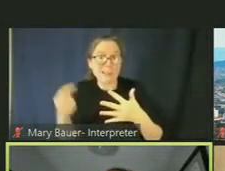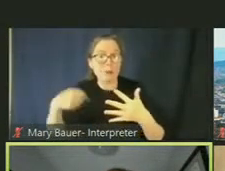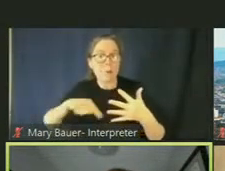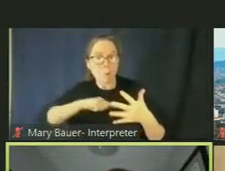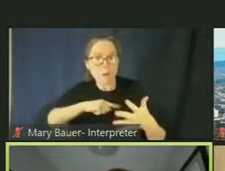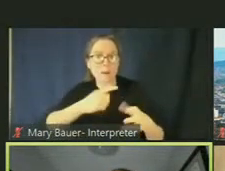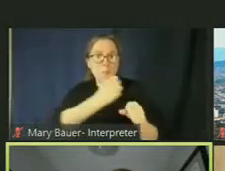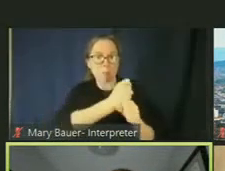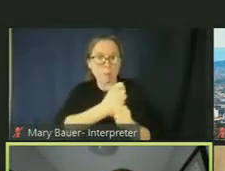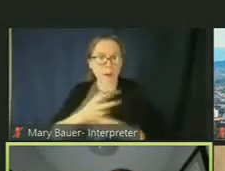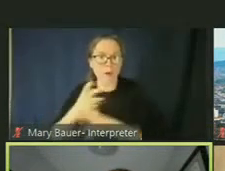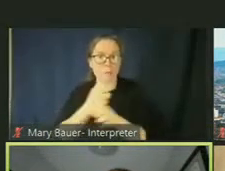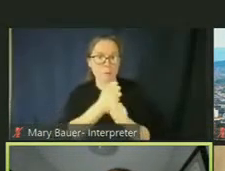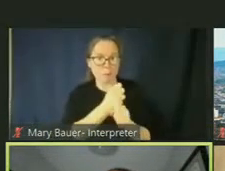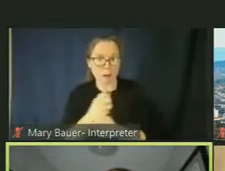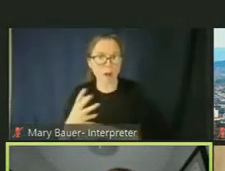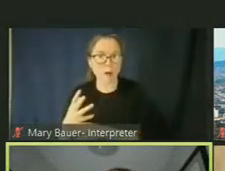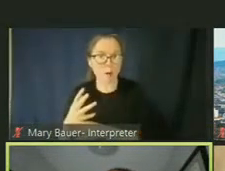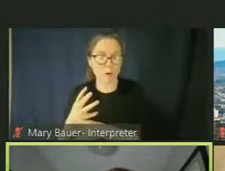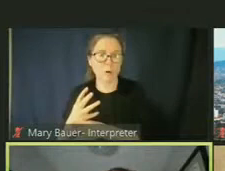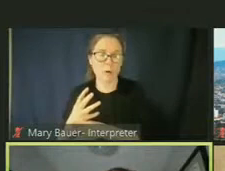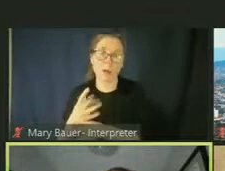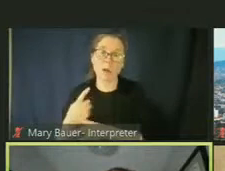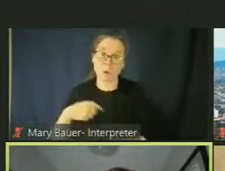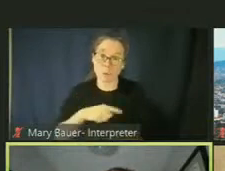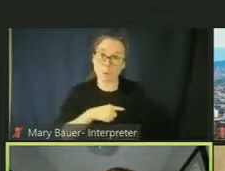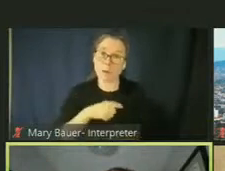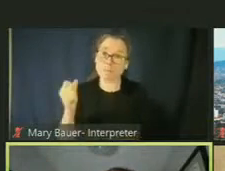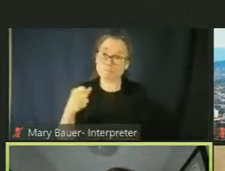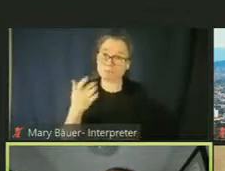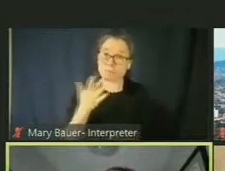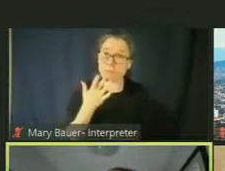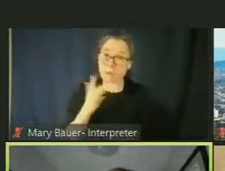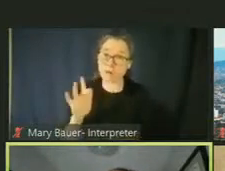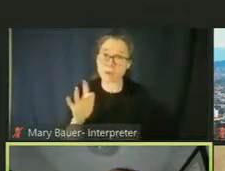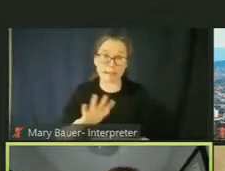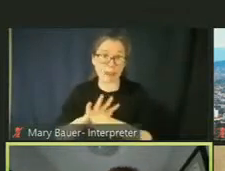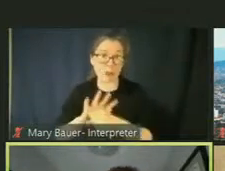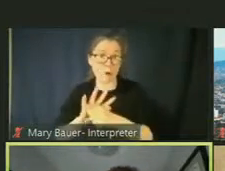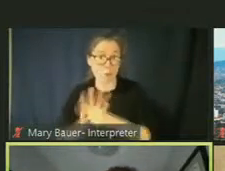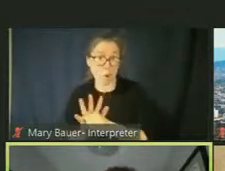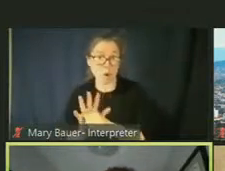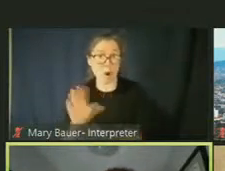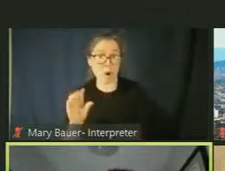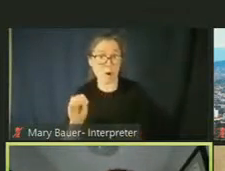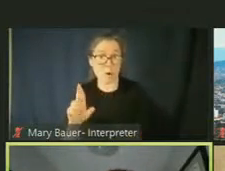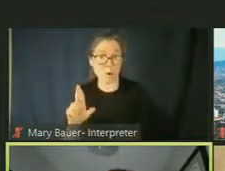out there. In some ways, we are fortunate that coronavirus, at least the class of